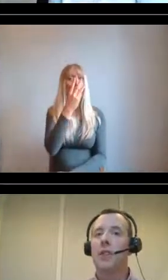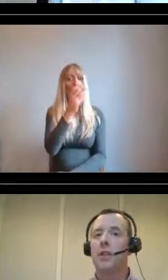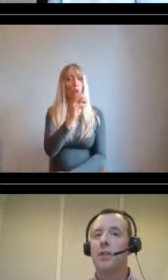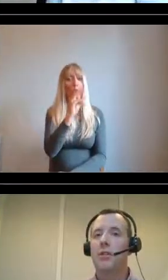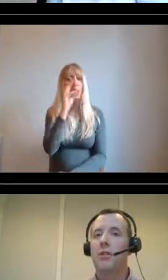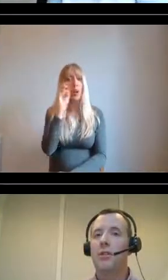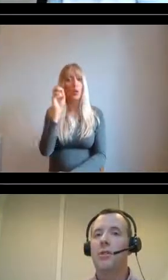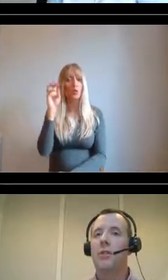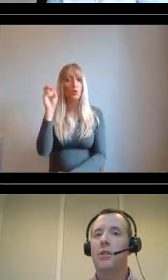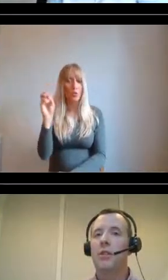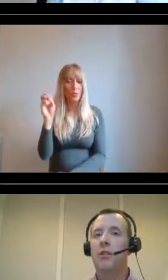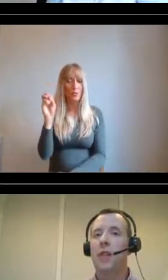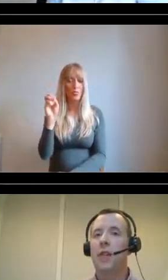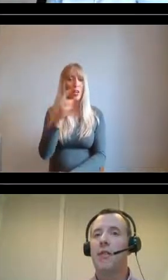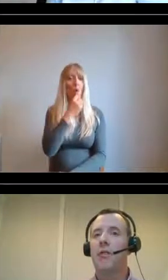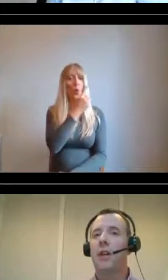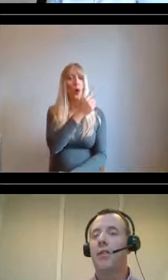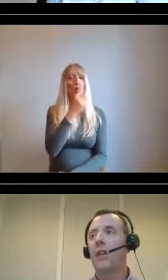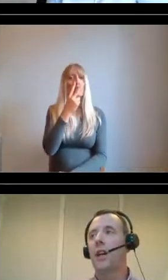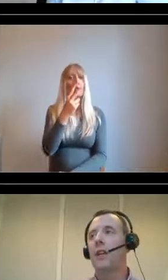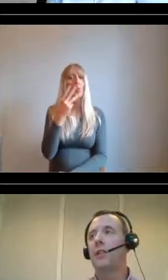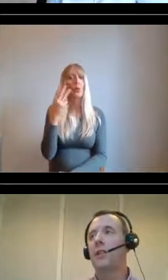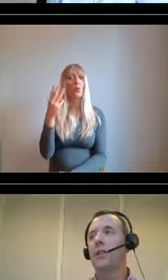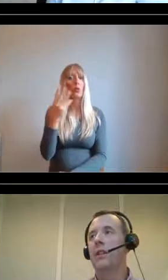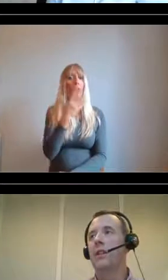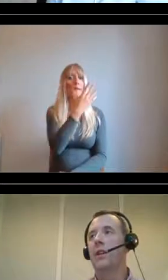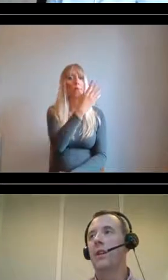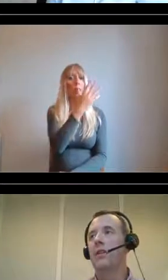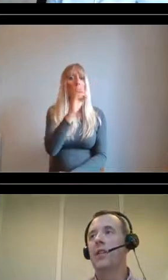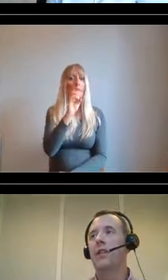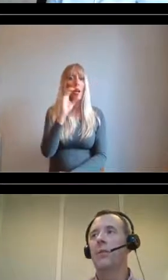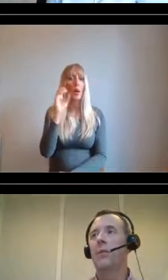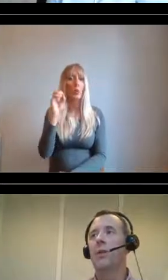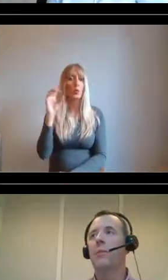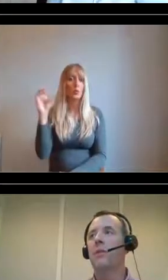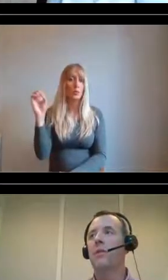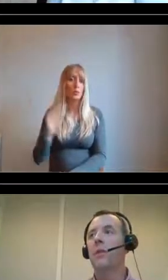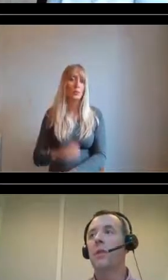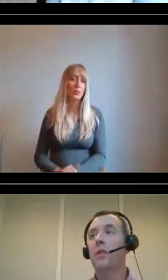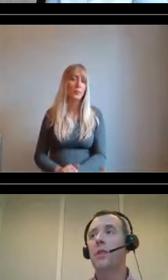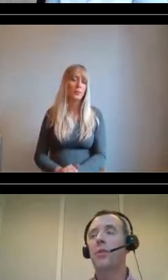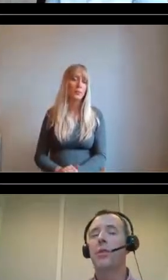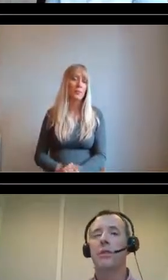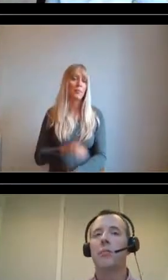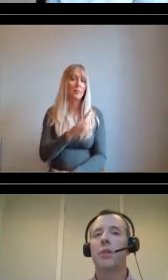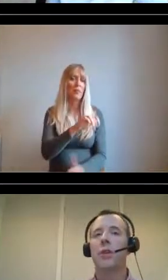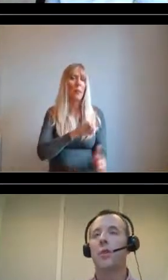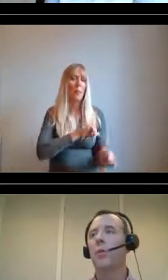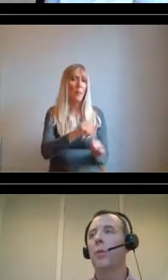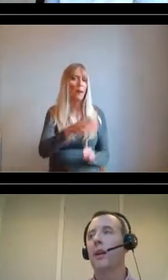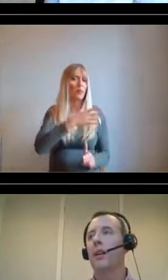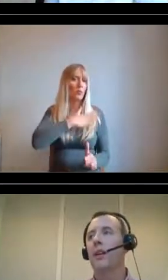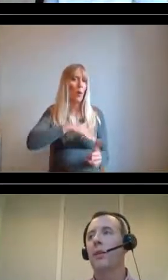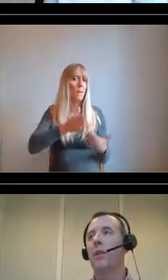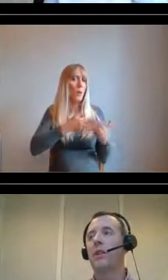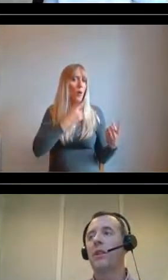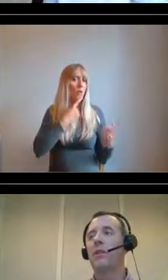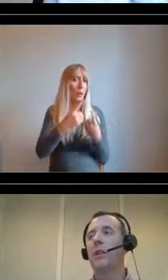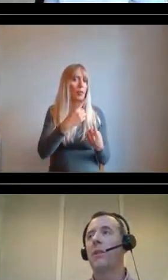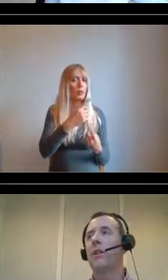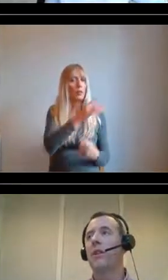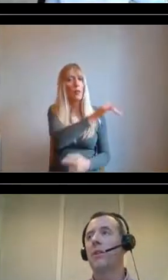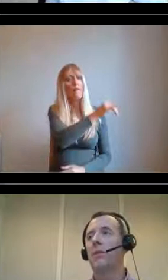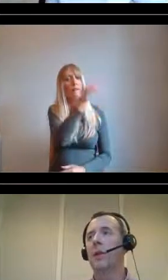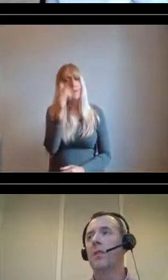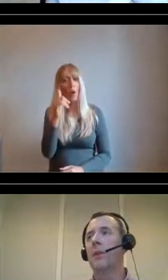is 0300 123 5000. So I suggest perhaps if you want to know more, just book a call back and one of the